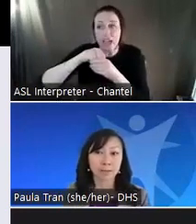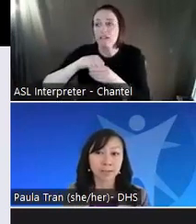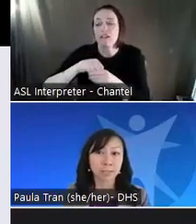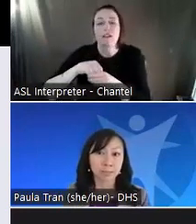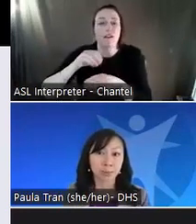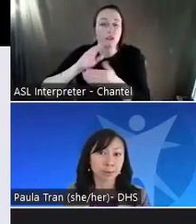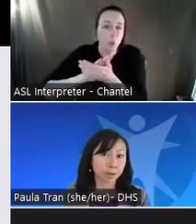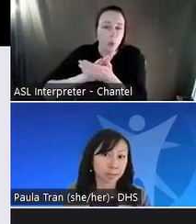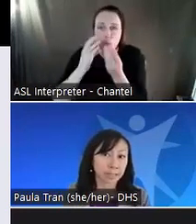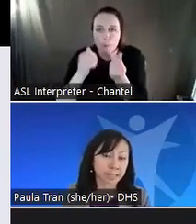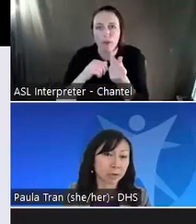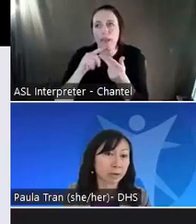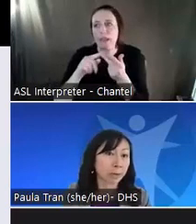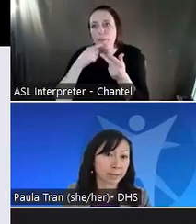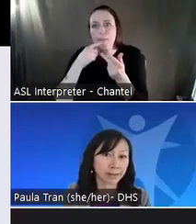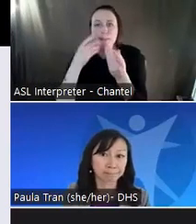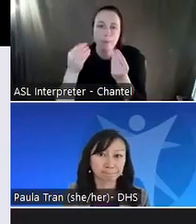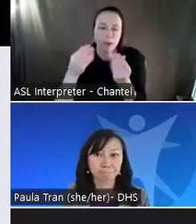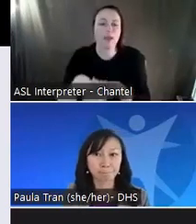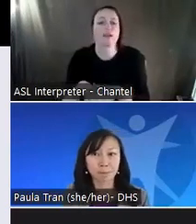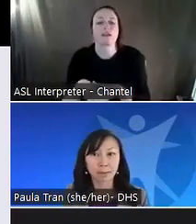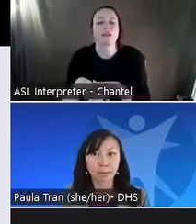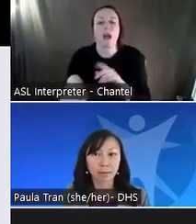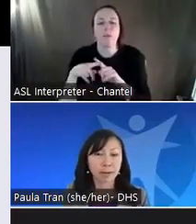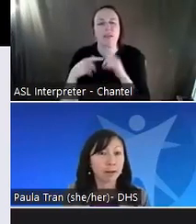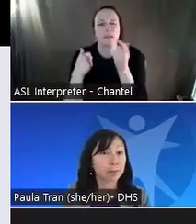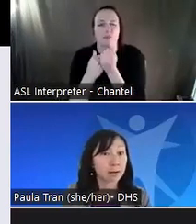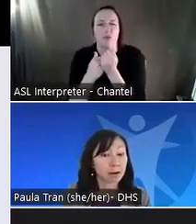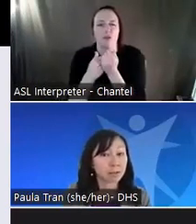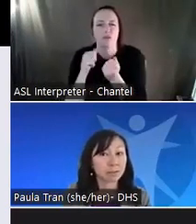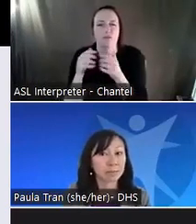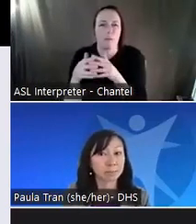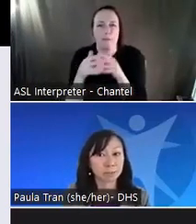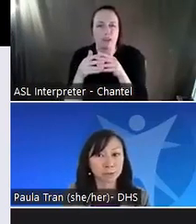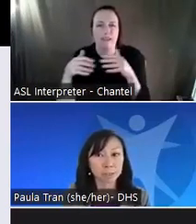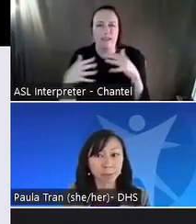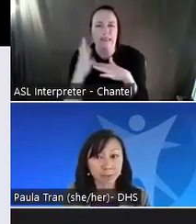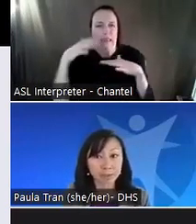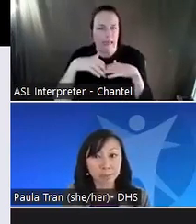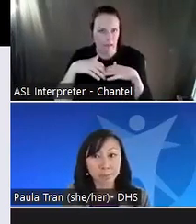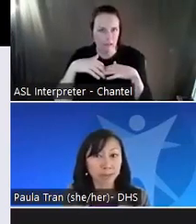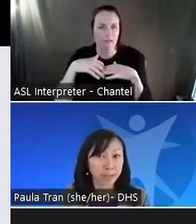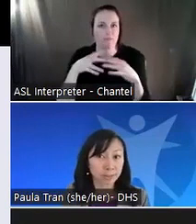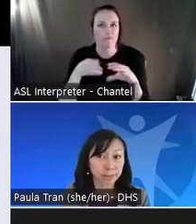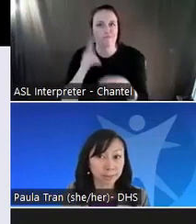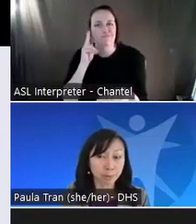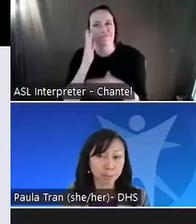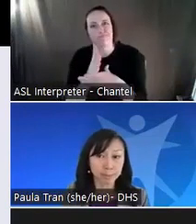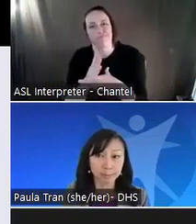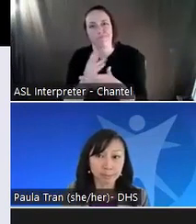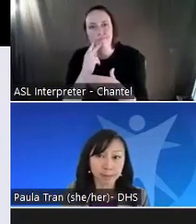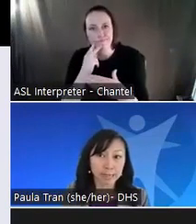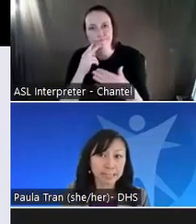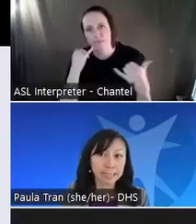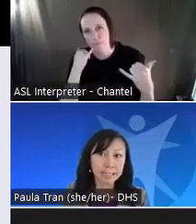provides funding to support the American Indian Quit Line. There are also investments noted to prevent and respond to childhood lead